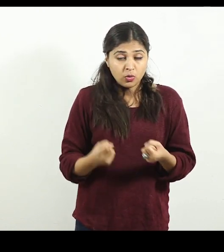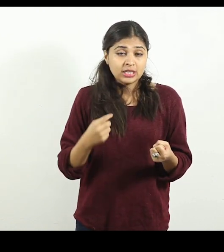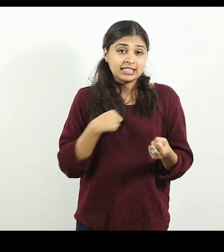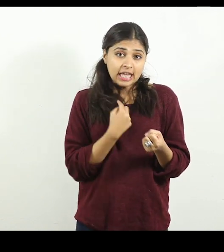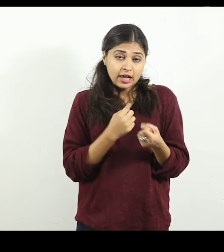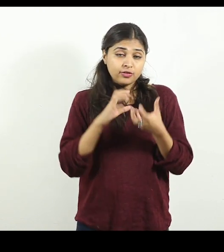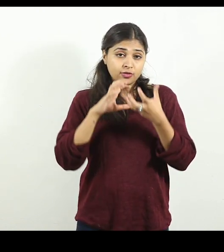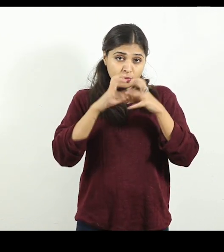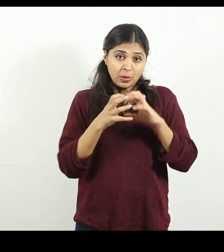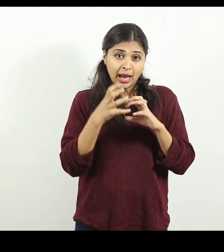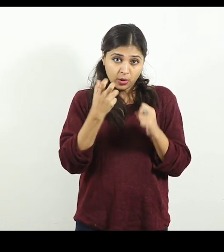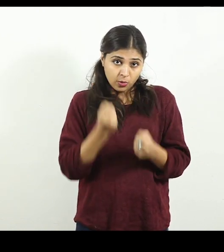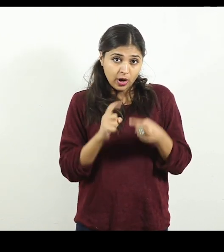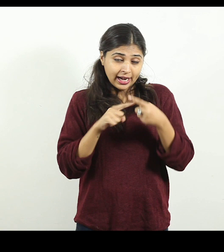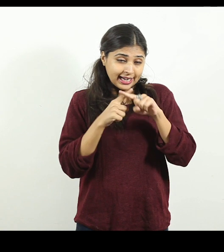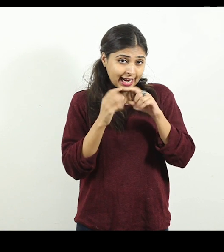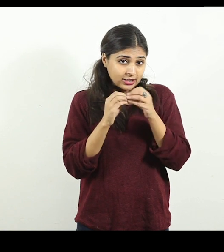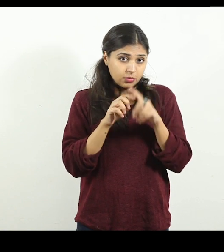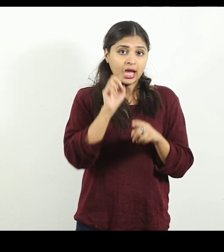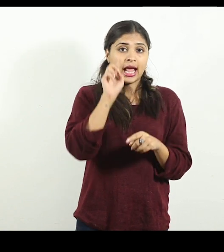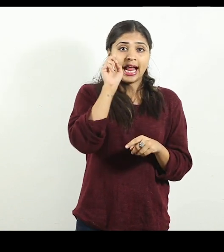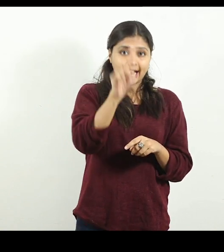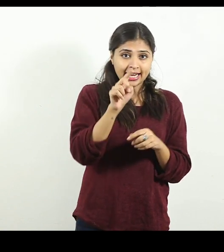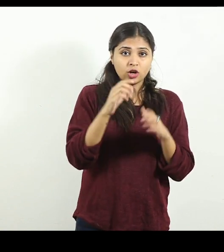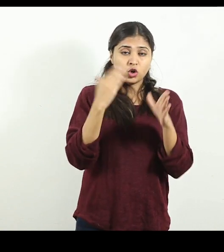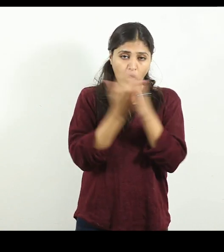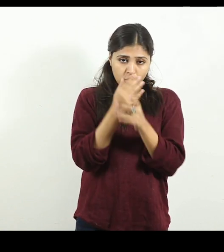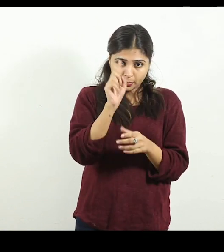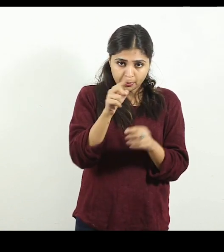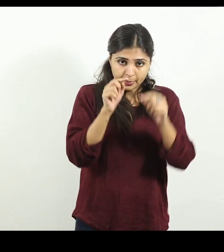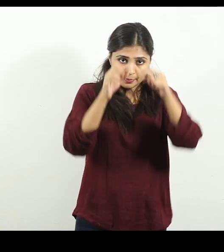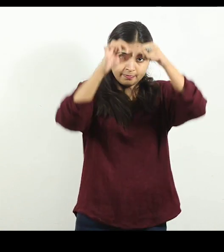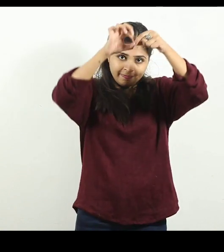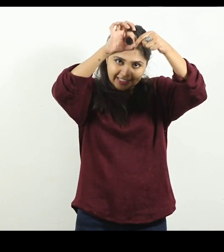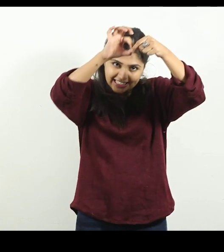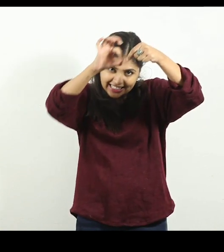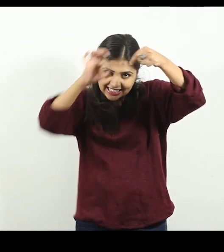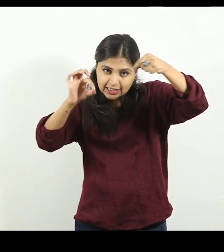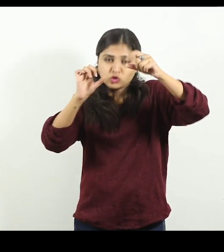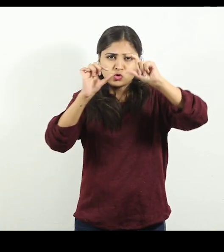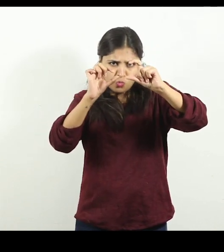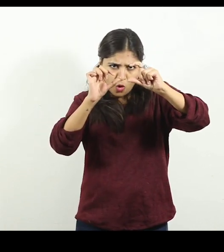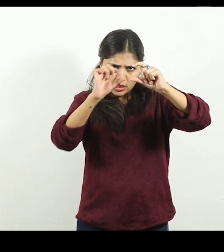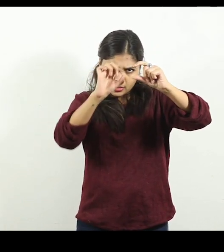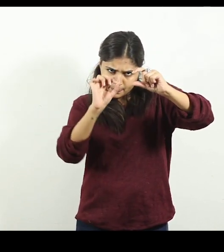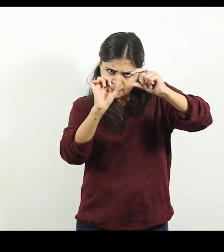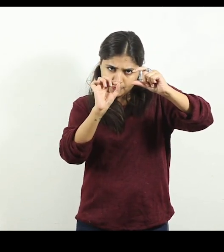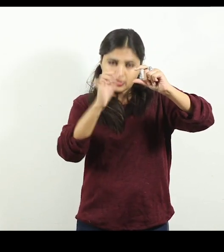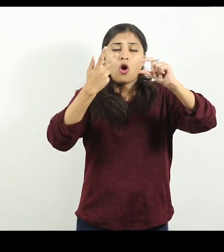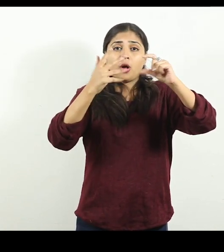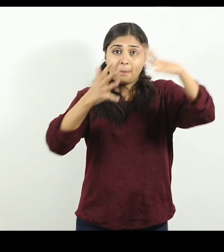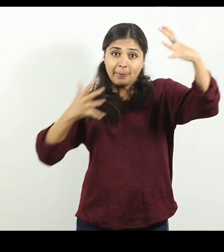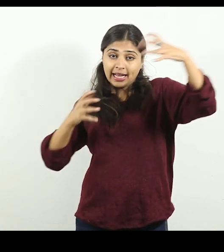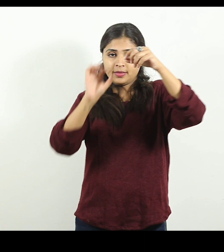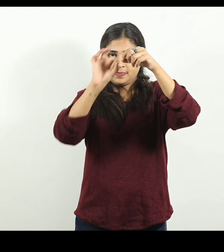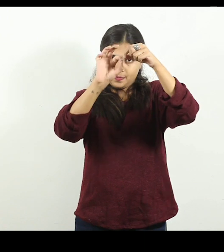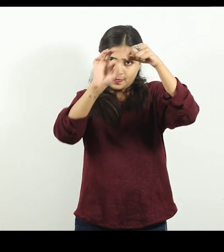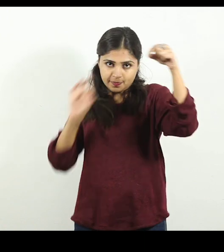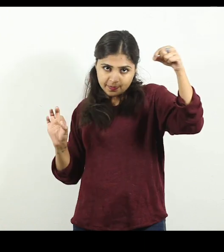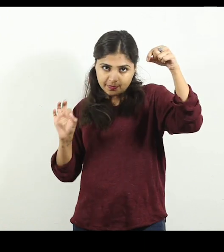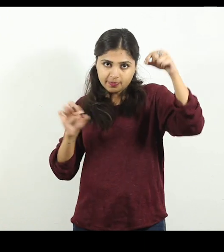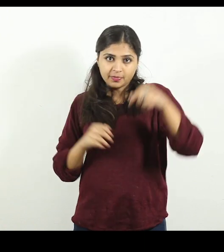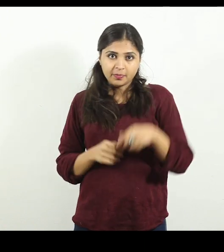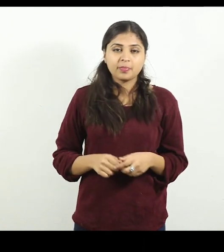If you want to draw your text box, you need to click on the document and then drag to draw the text box of the